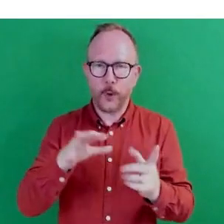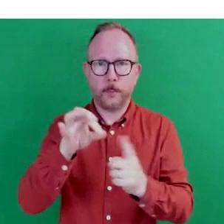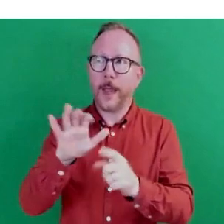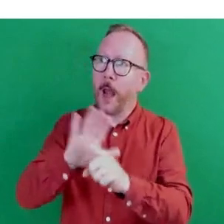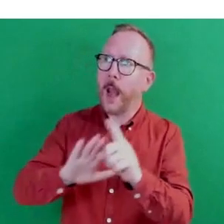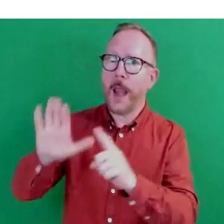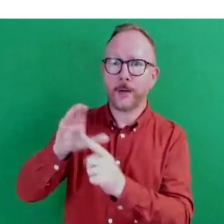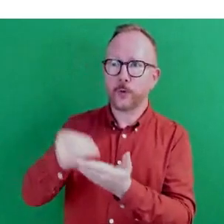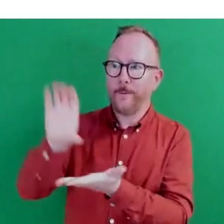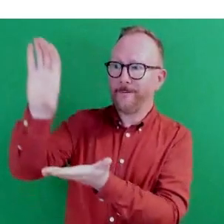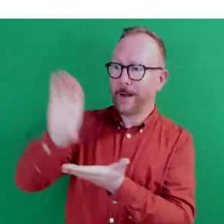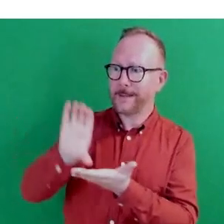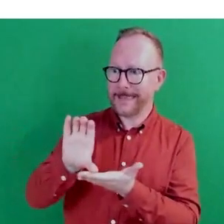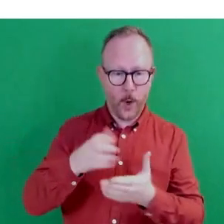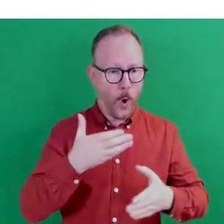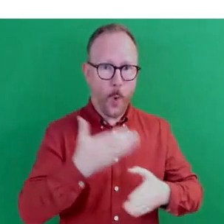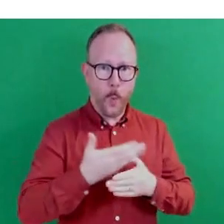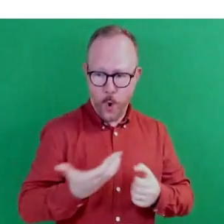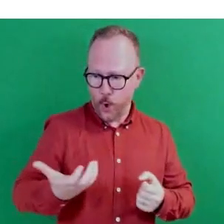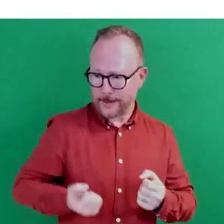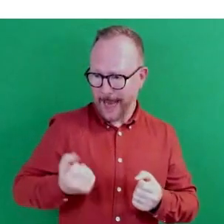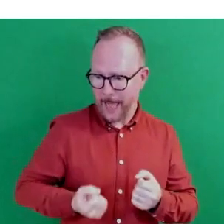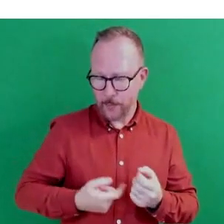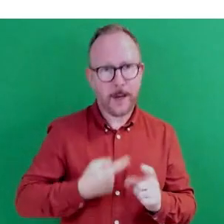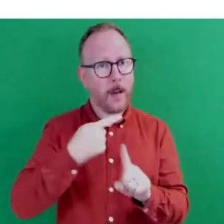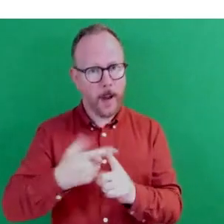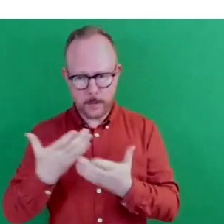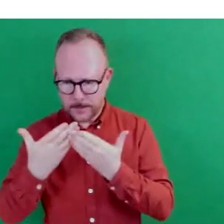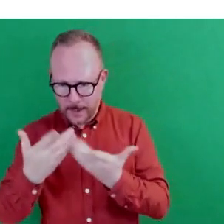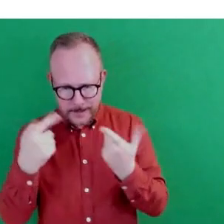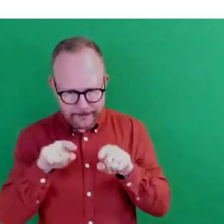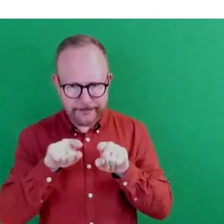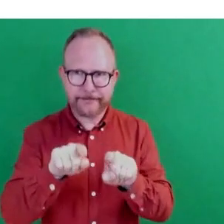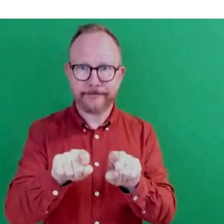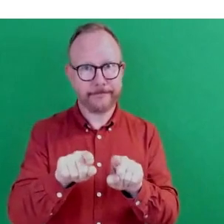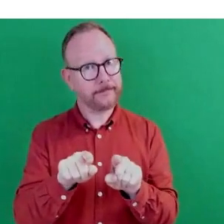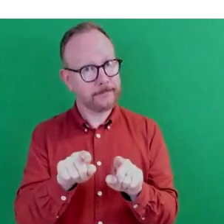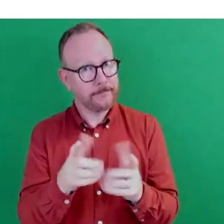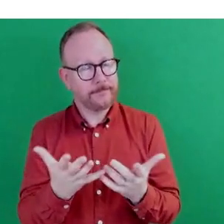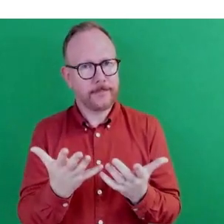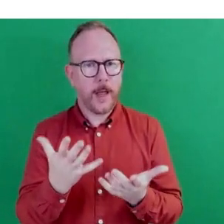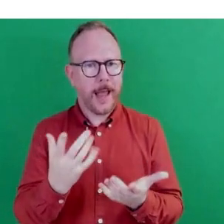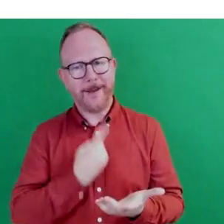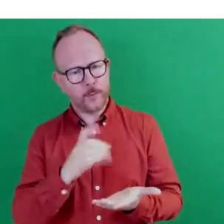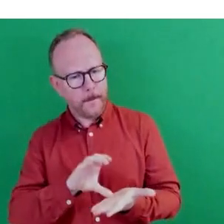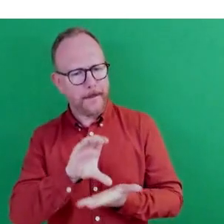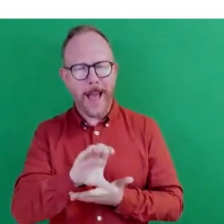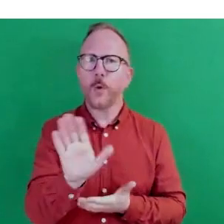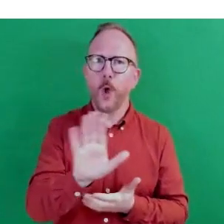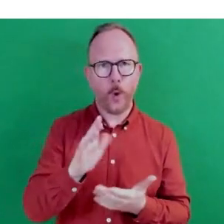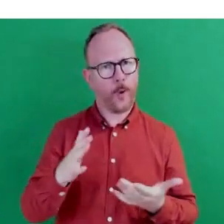in role whilst you train. So it's definitely something that it's not a kind of self-funded route in any way. It's a